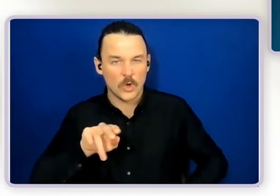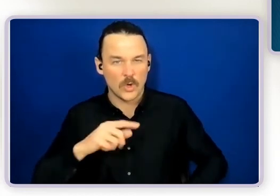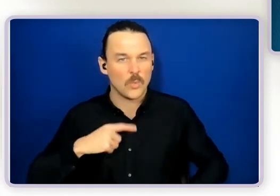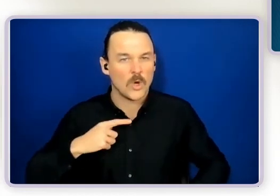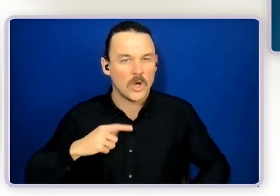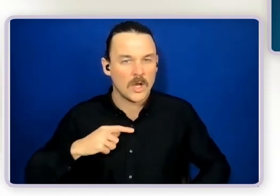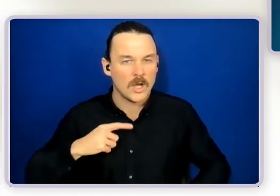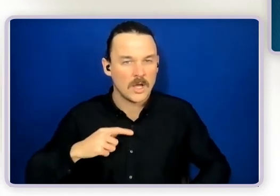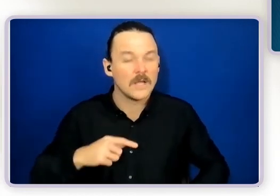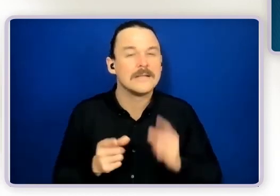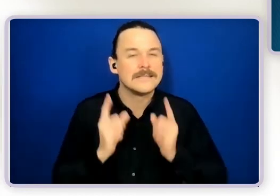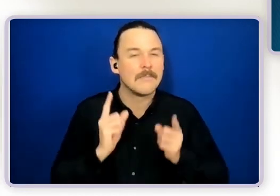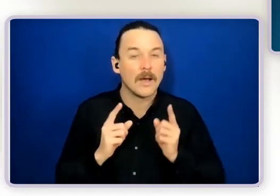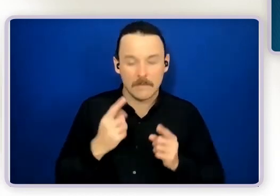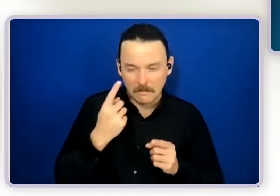we